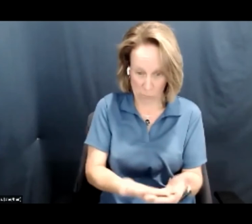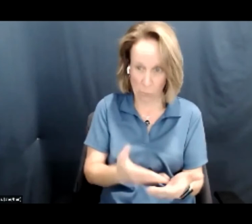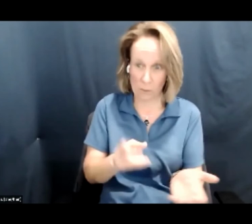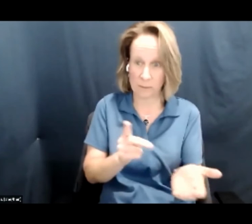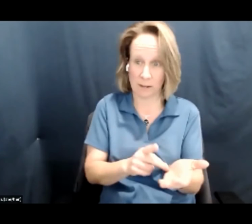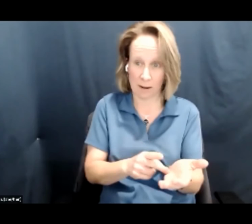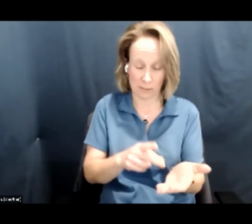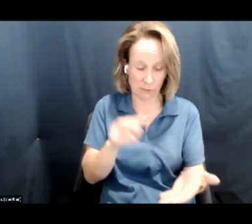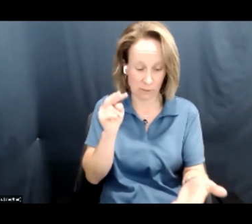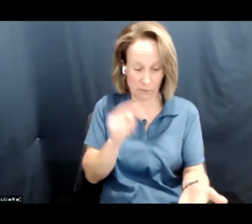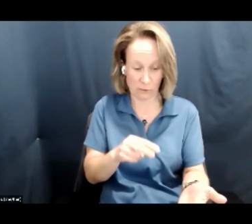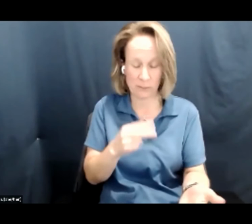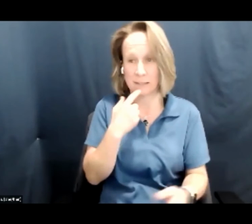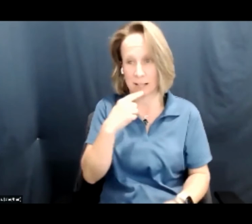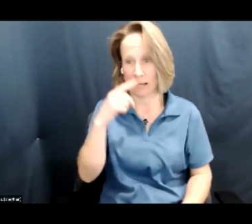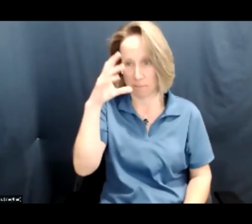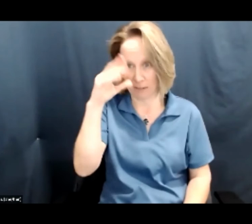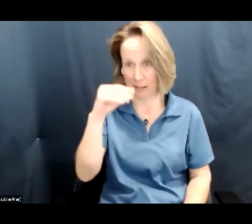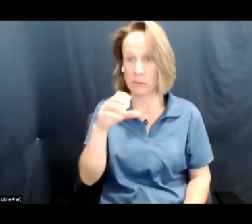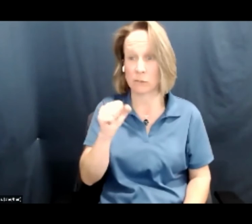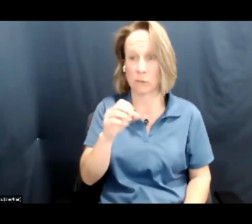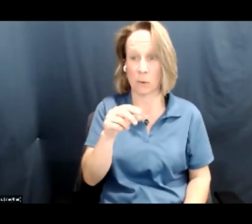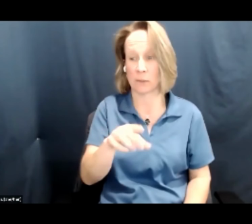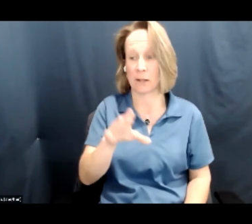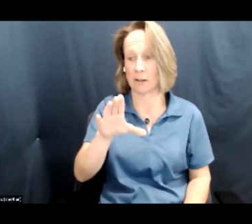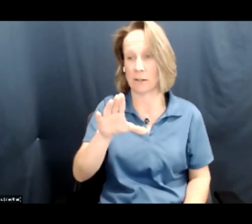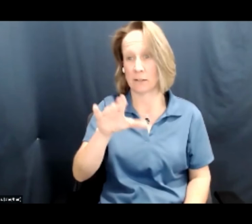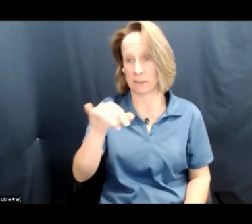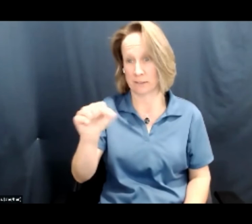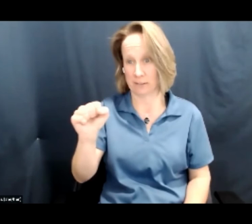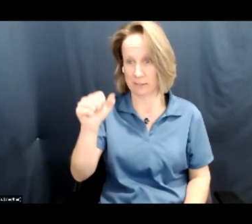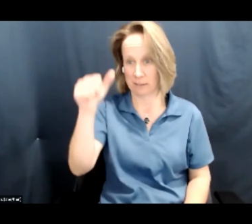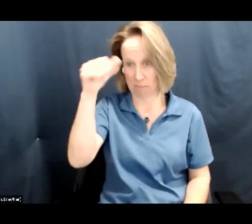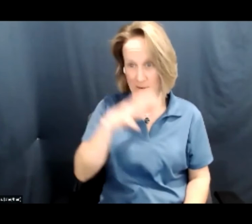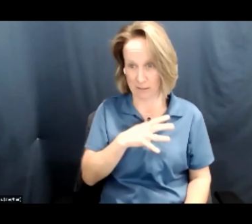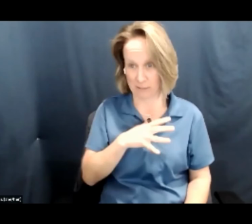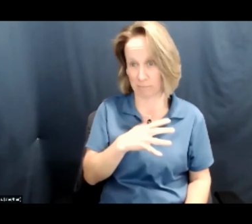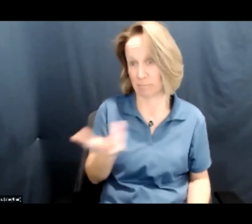So they are a cis man, right? Someone just put that in the chat.